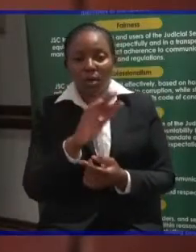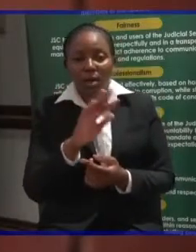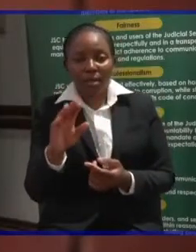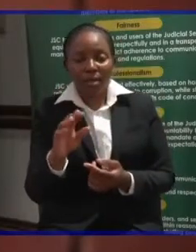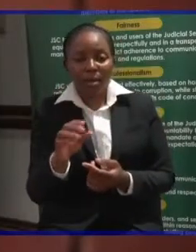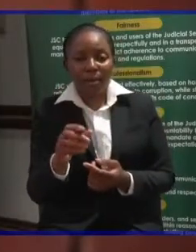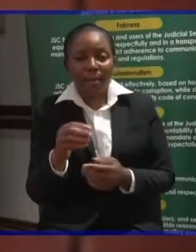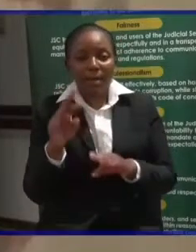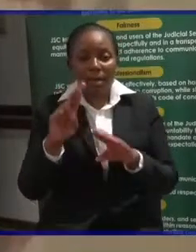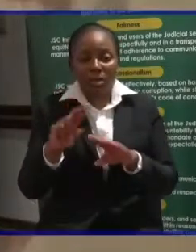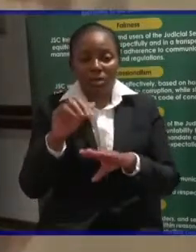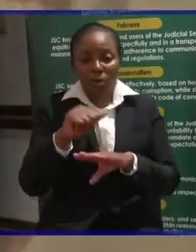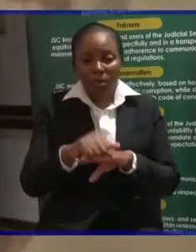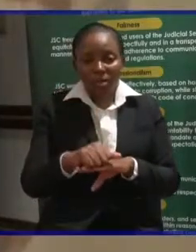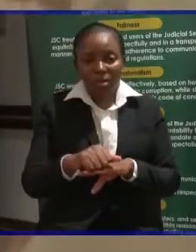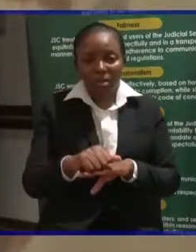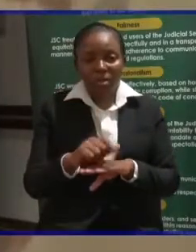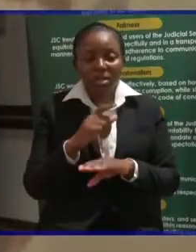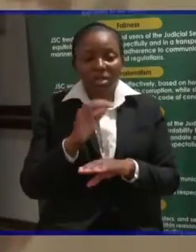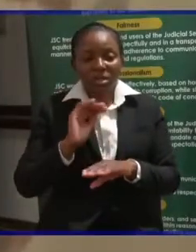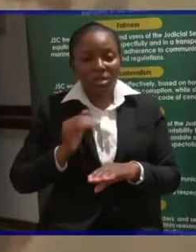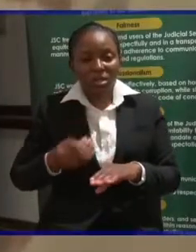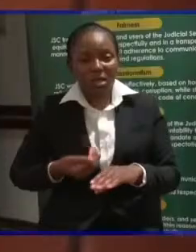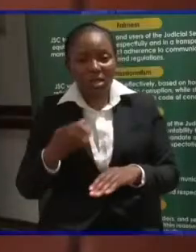regional magistrate so that she can just